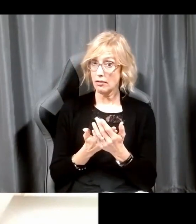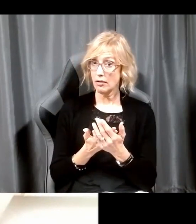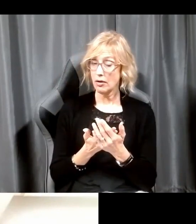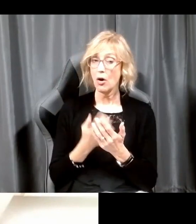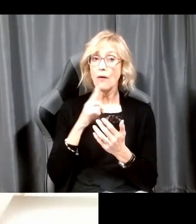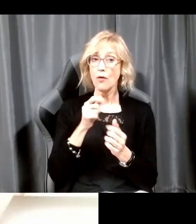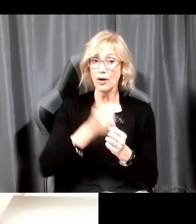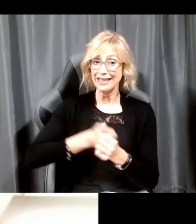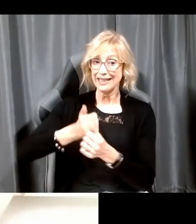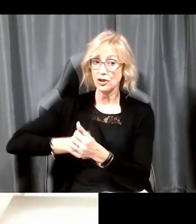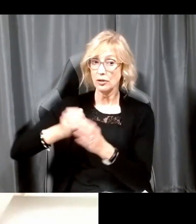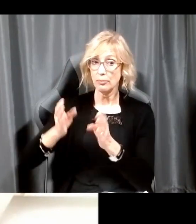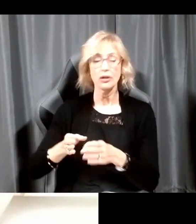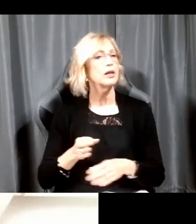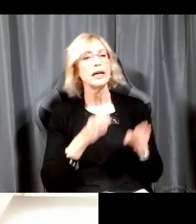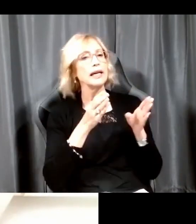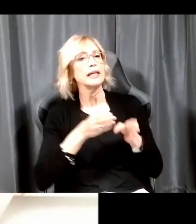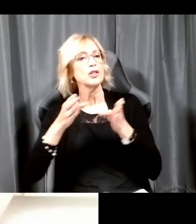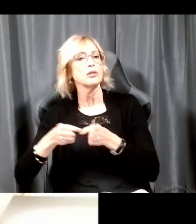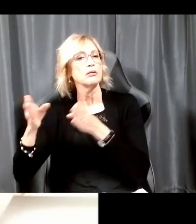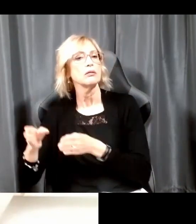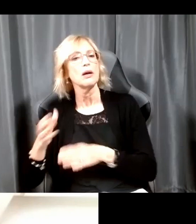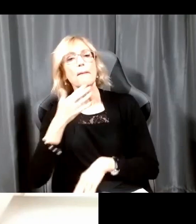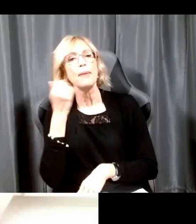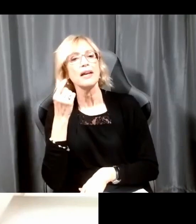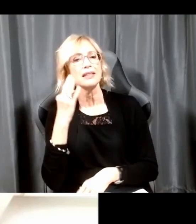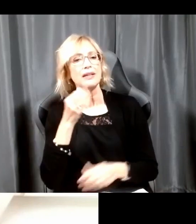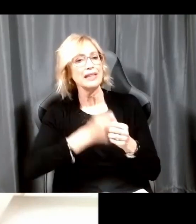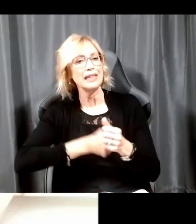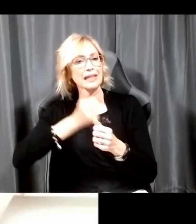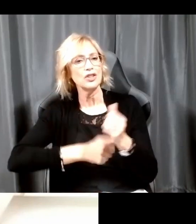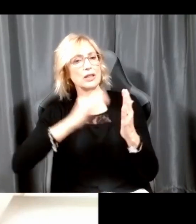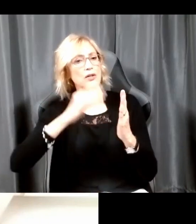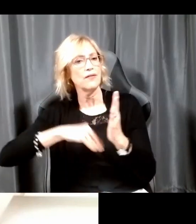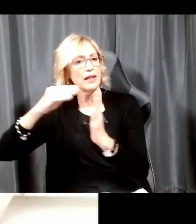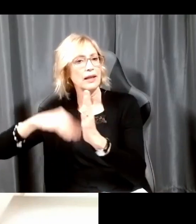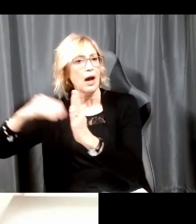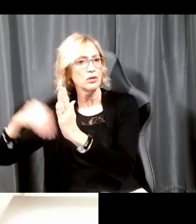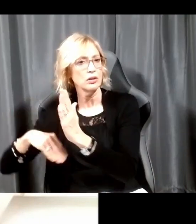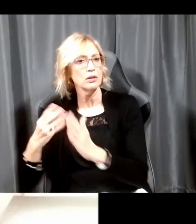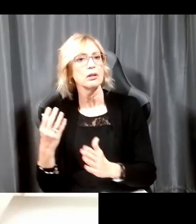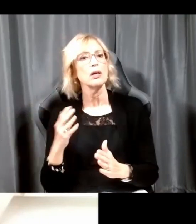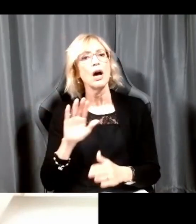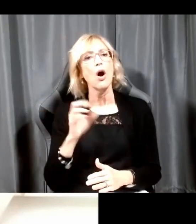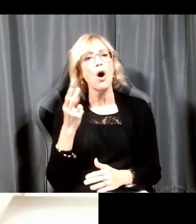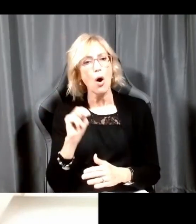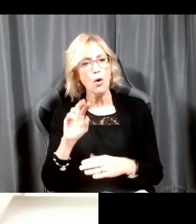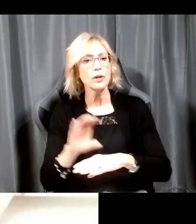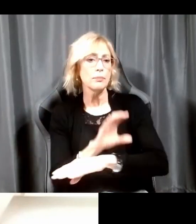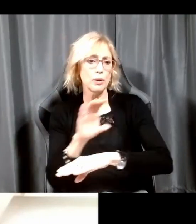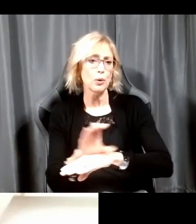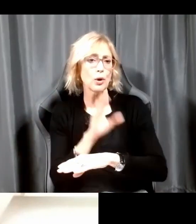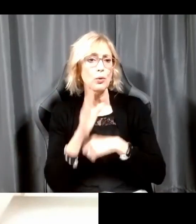the evaluation. Oh, individual. It would be great if you could each fill it out individually. You could do it on your own computer. That would be really